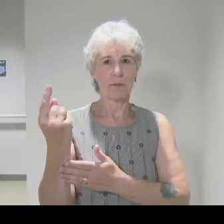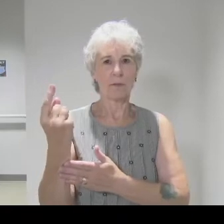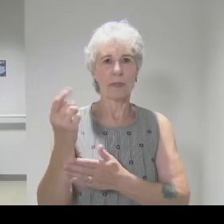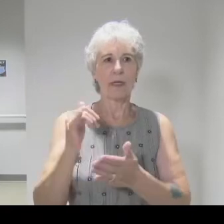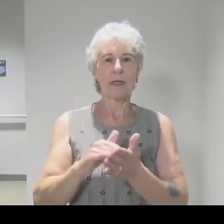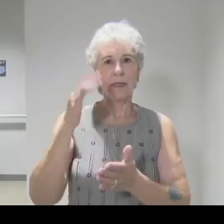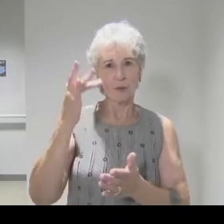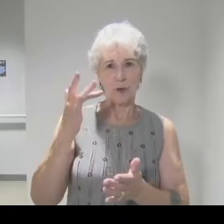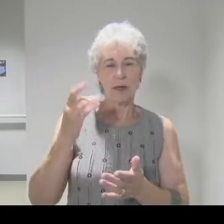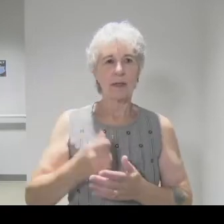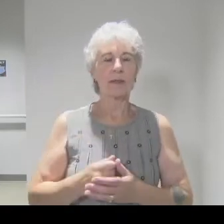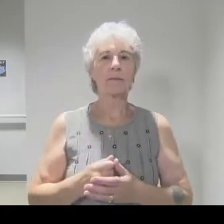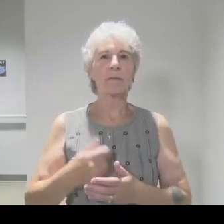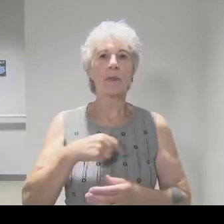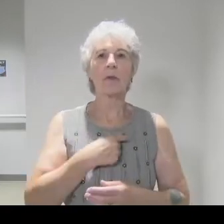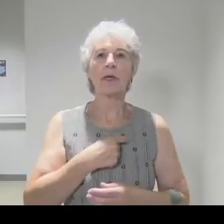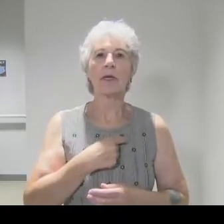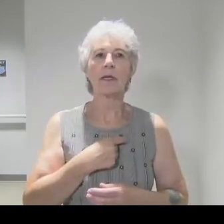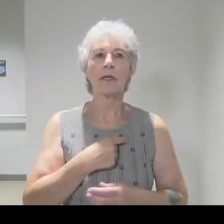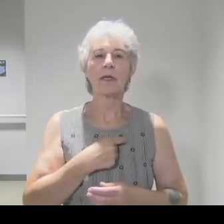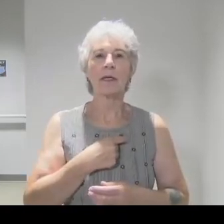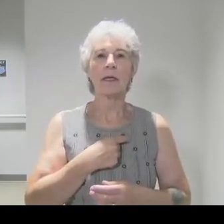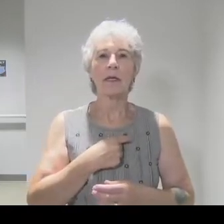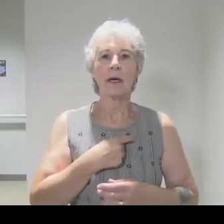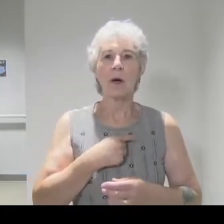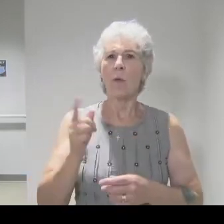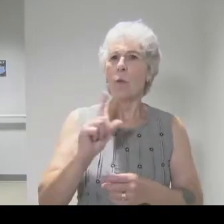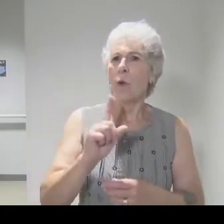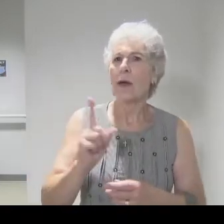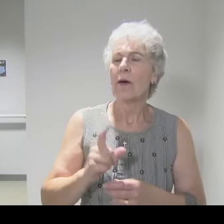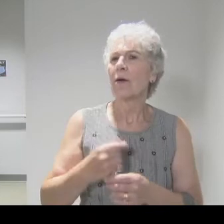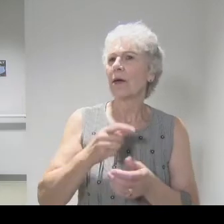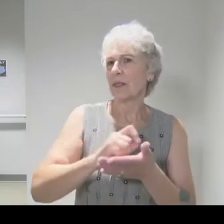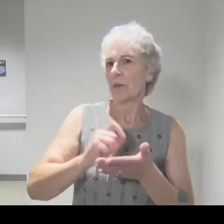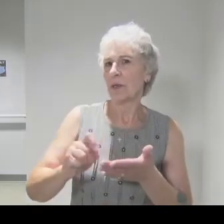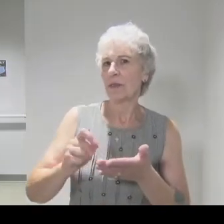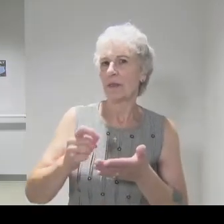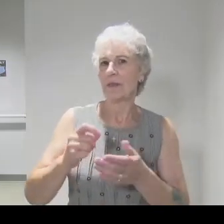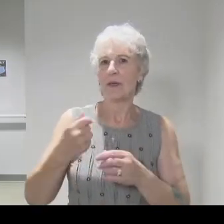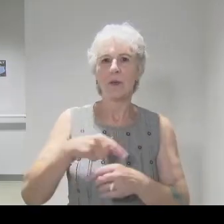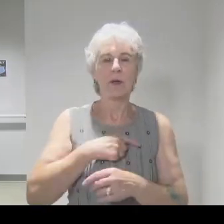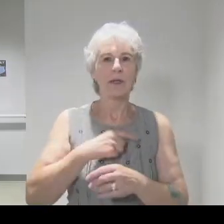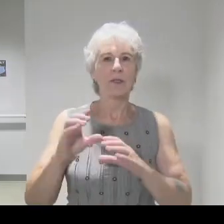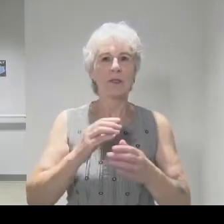byword is, "Where stands it written?" We do things only when